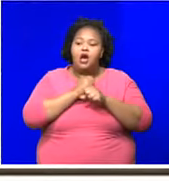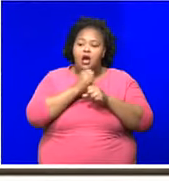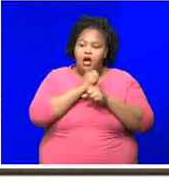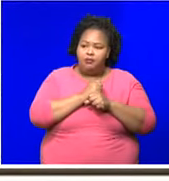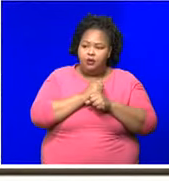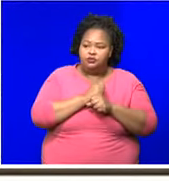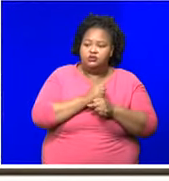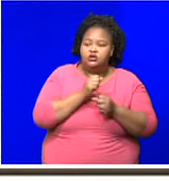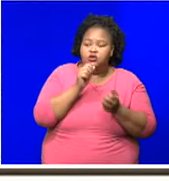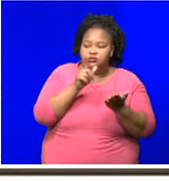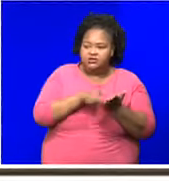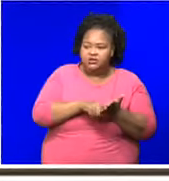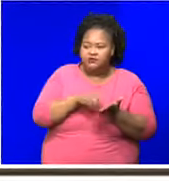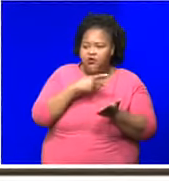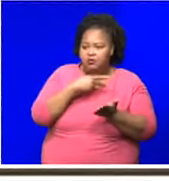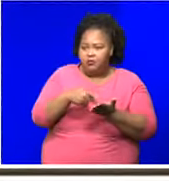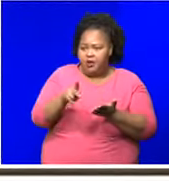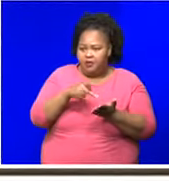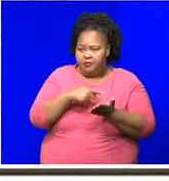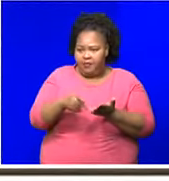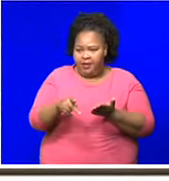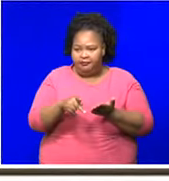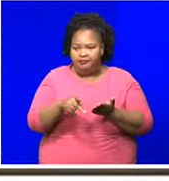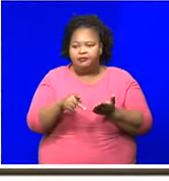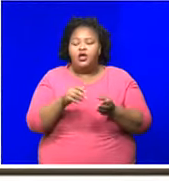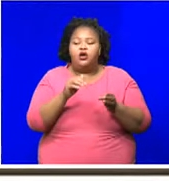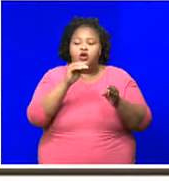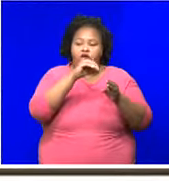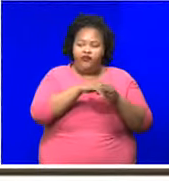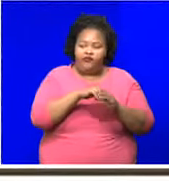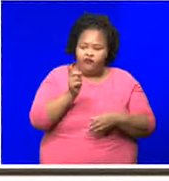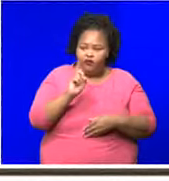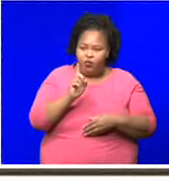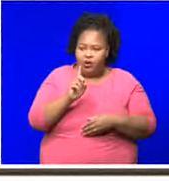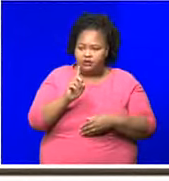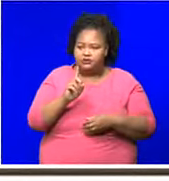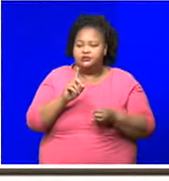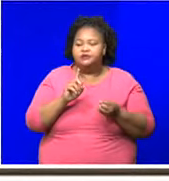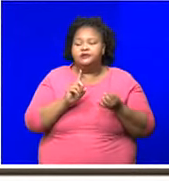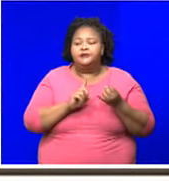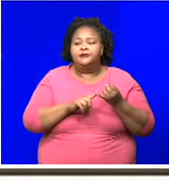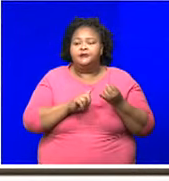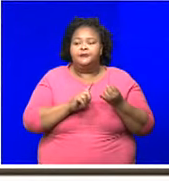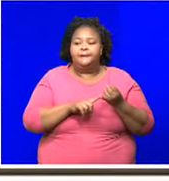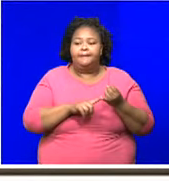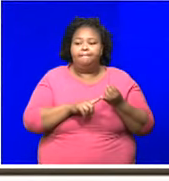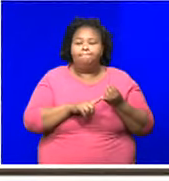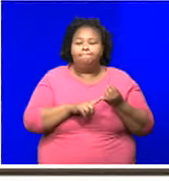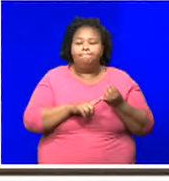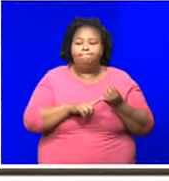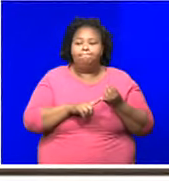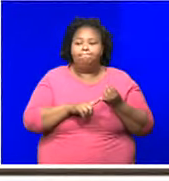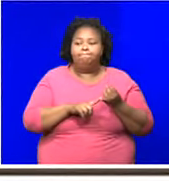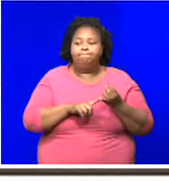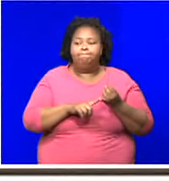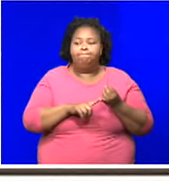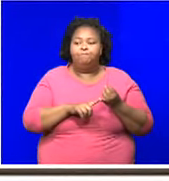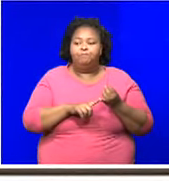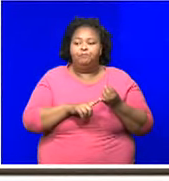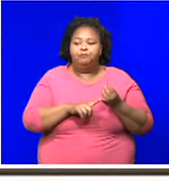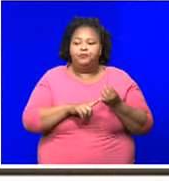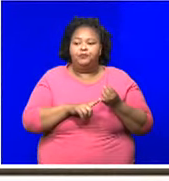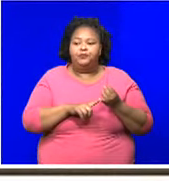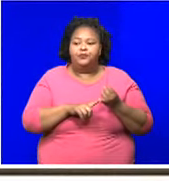Systems Act include, so in other words, the reason why we're having to do this is the bill is primarily a response to